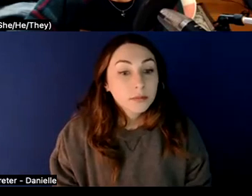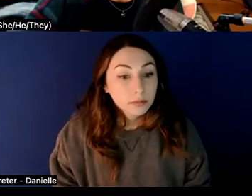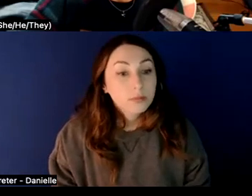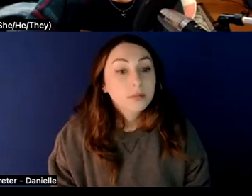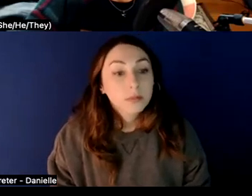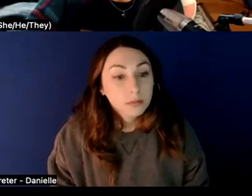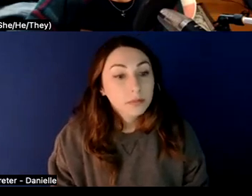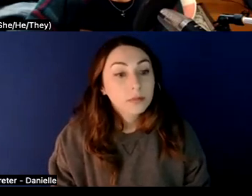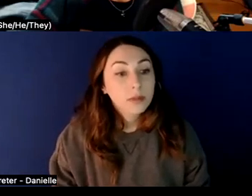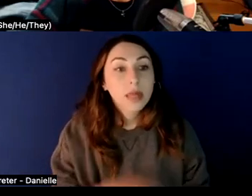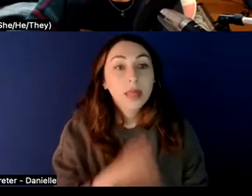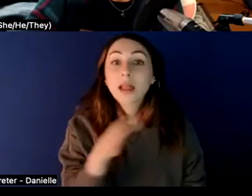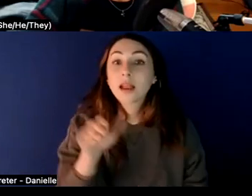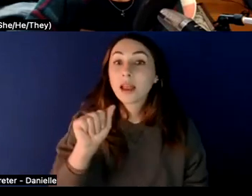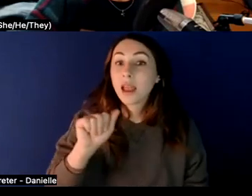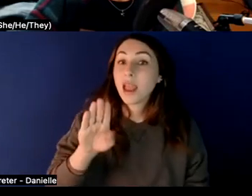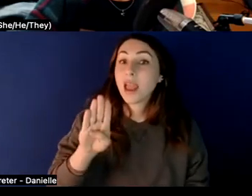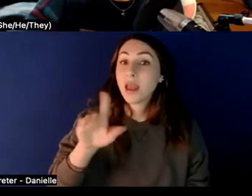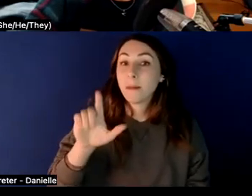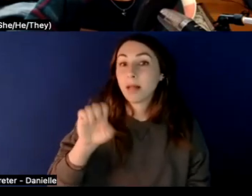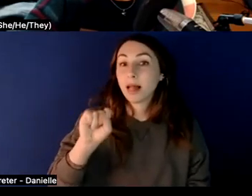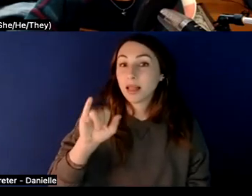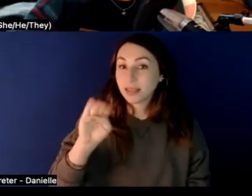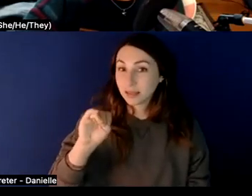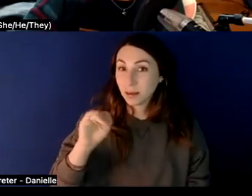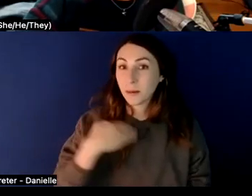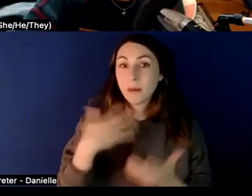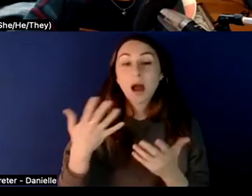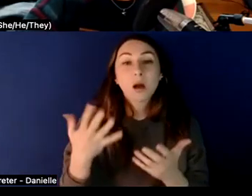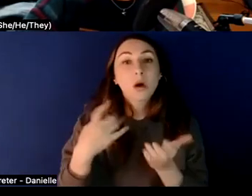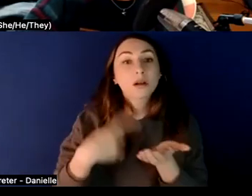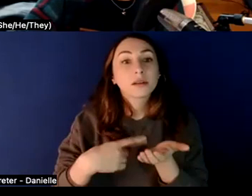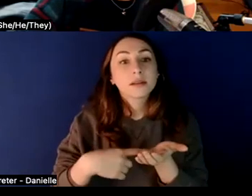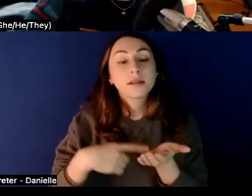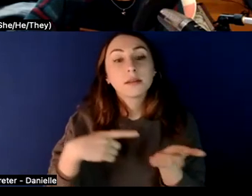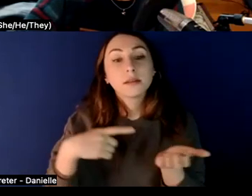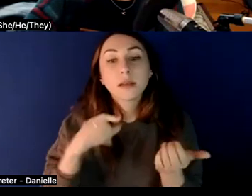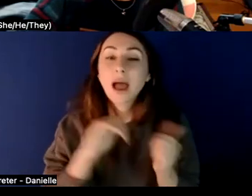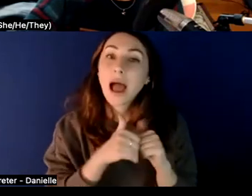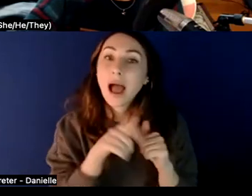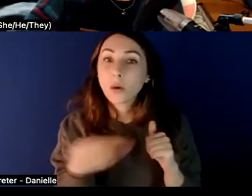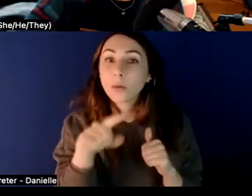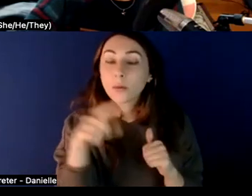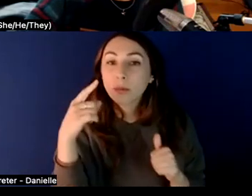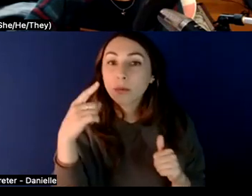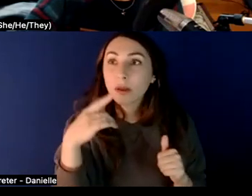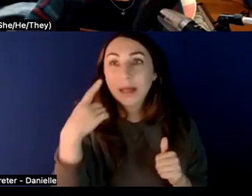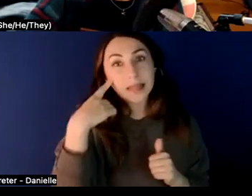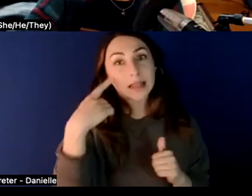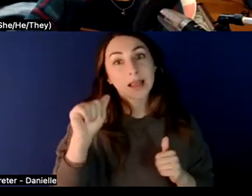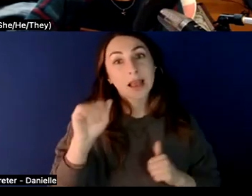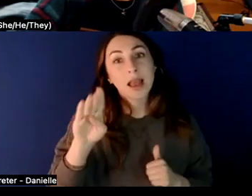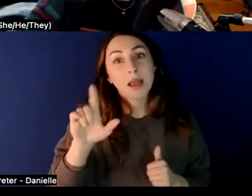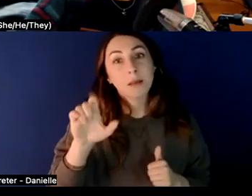turning towards ableism, I would love to bring up this question is, how do you think ableism contributes